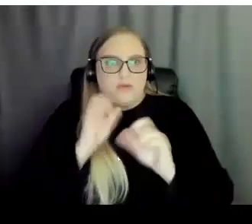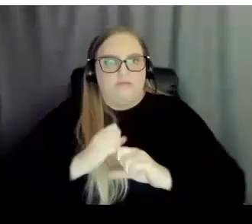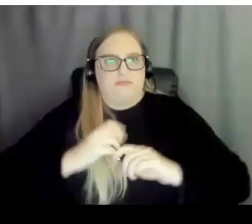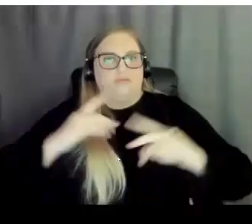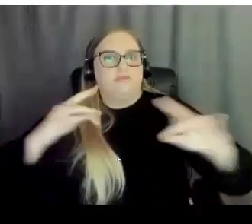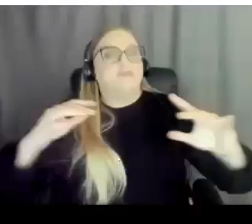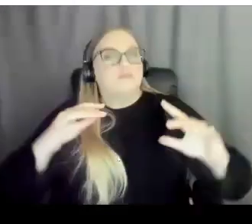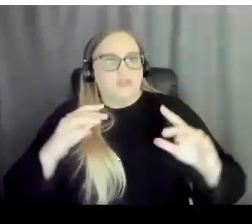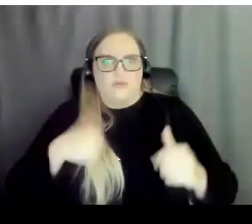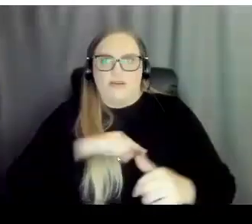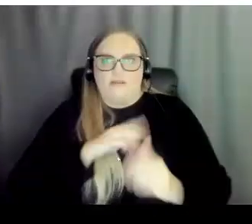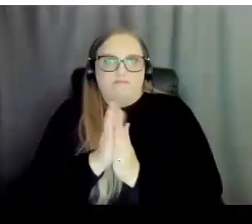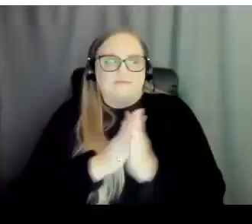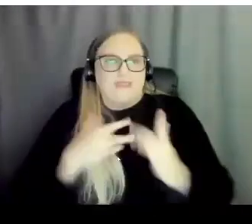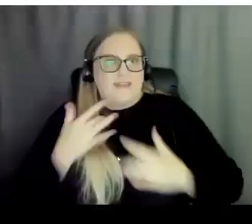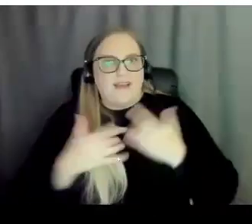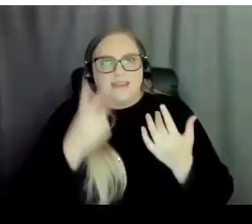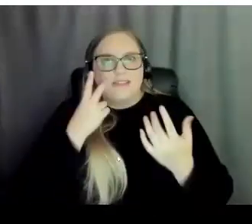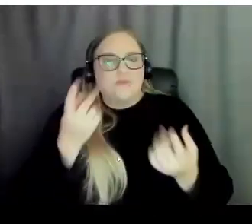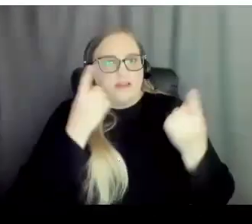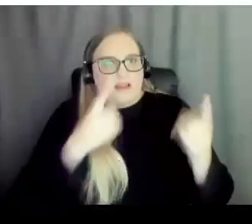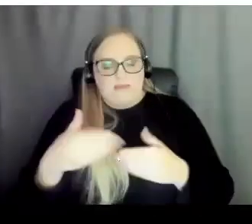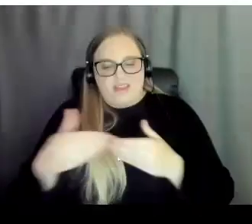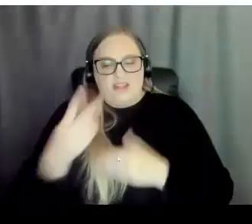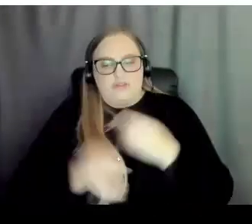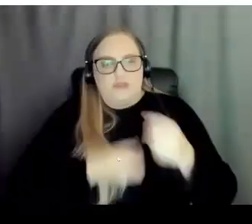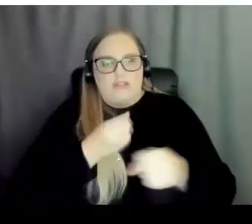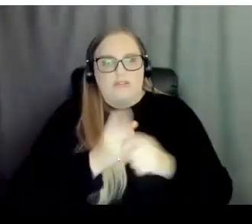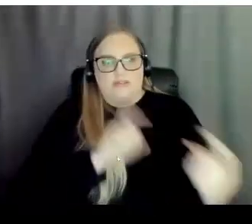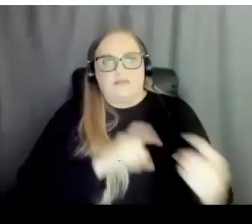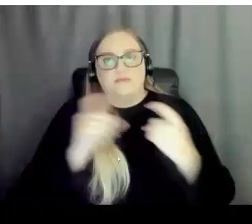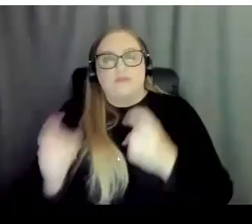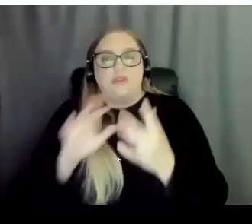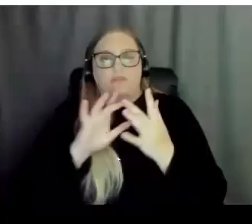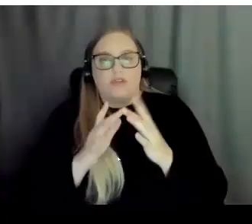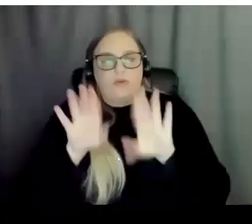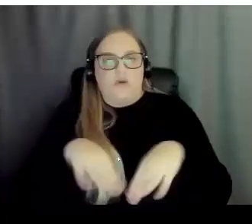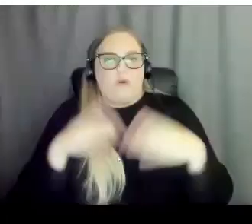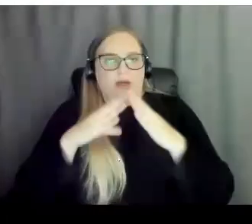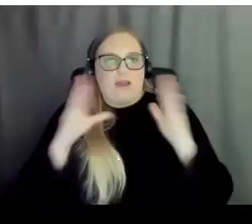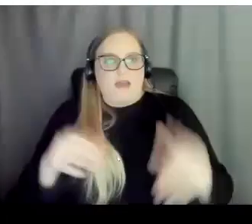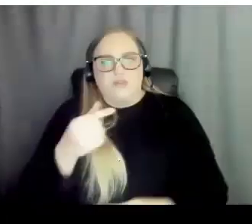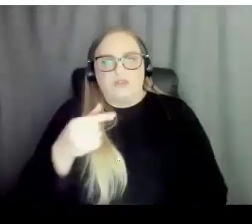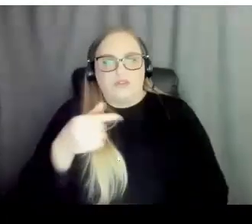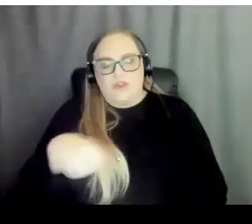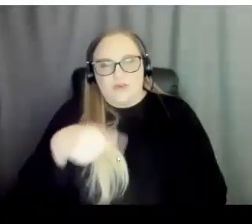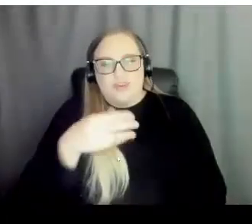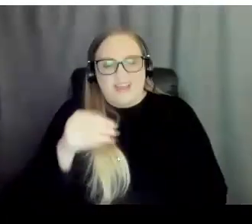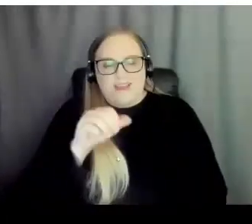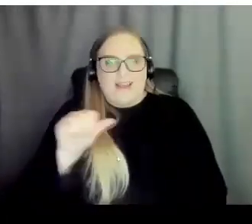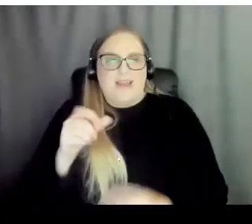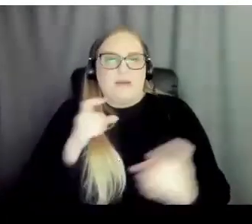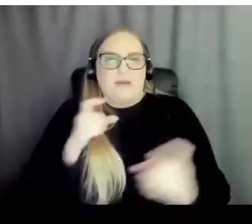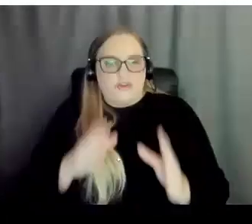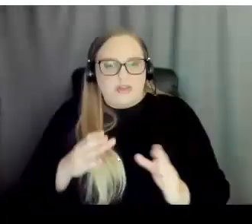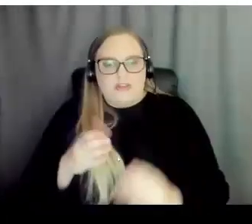over the next 2 years. And with that, I'd like to hand it over to our virtual open house Q&A moderator, Dr. Vincent Iolenti. Thank you